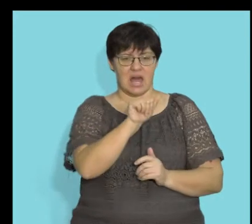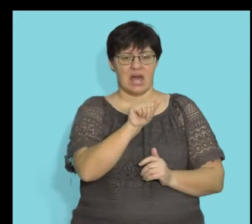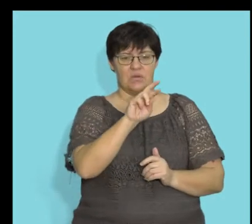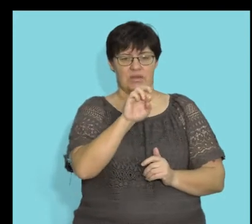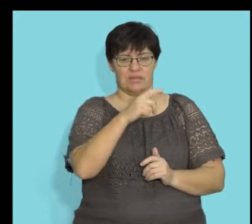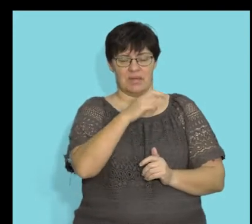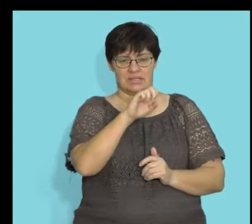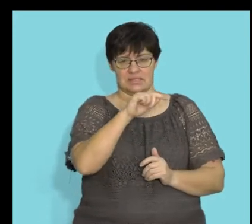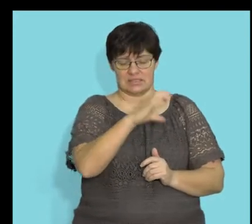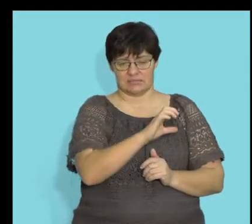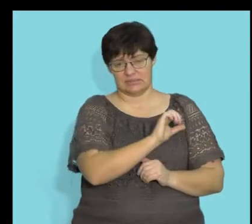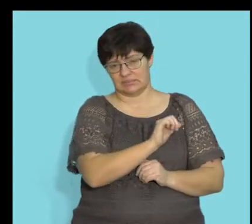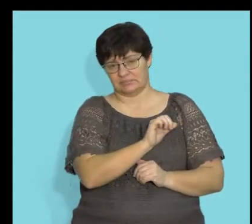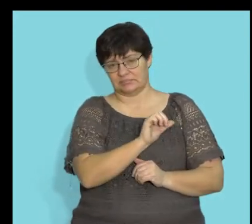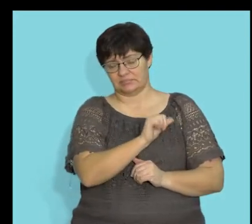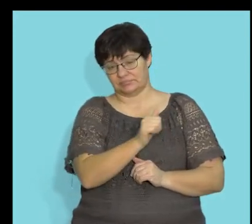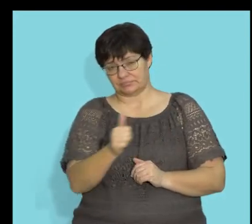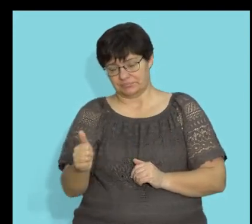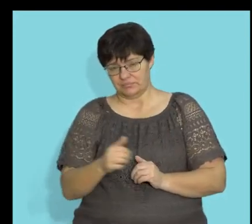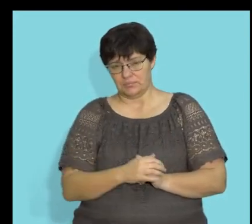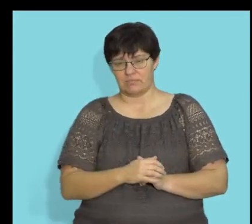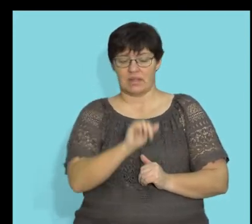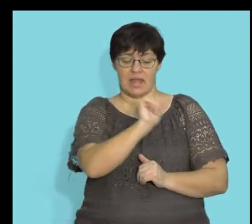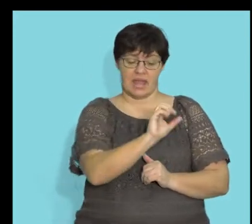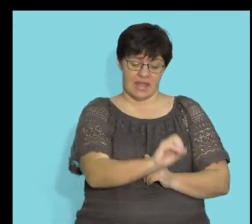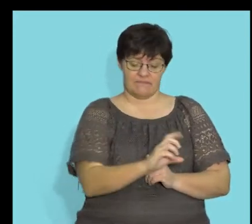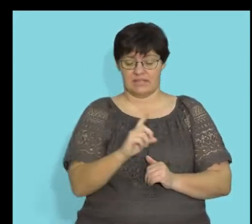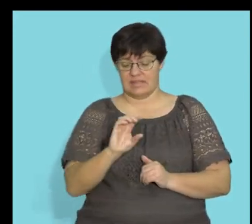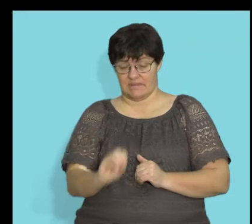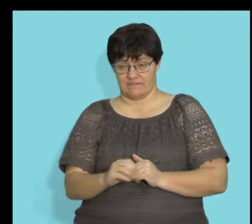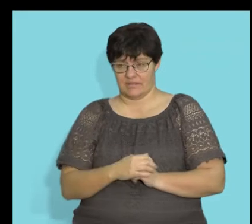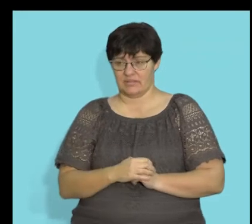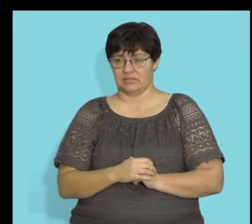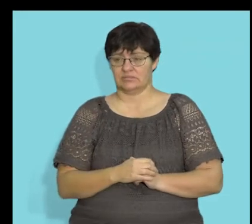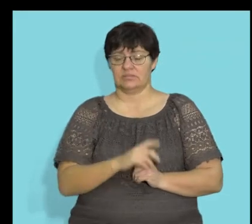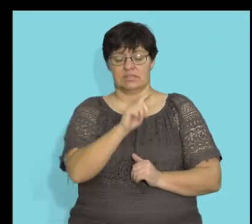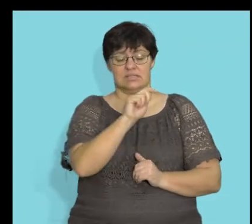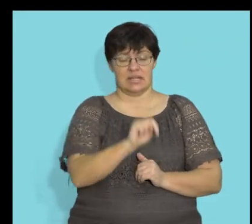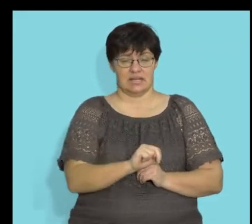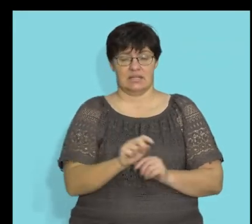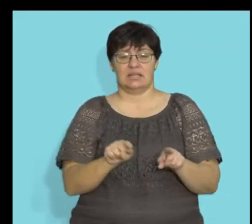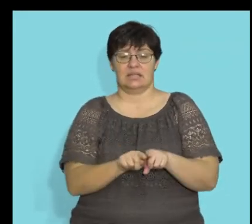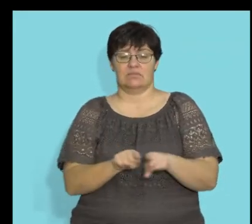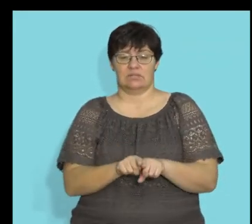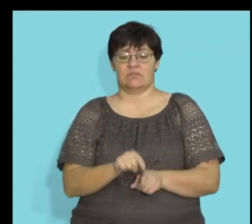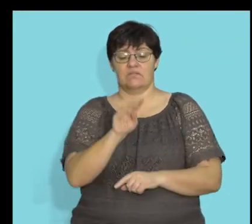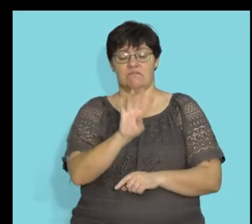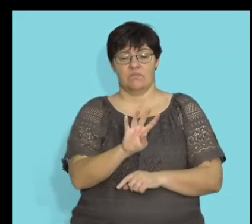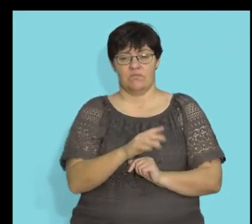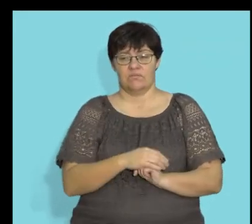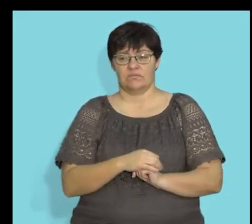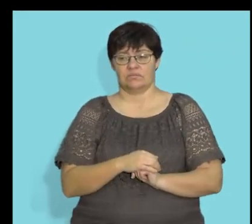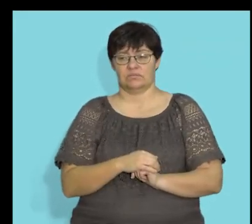arithmetic sequence. I have A and I have D, so I'm going to have Tn is equal to